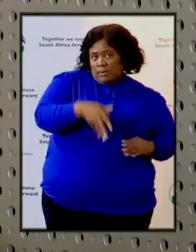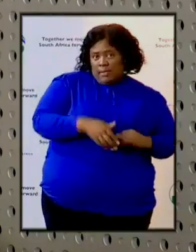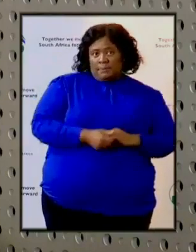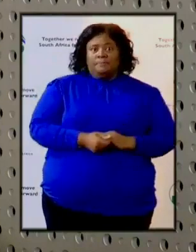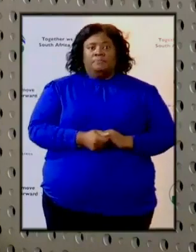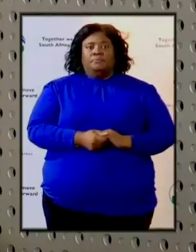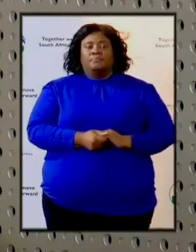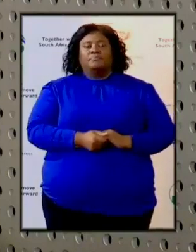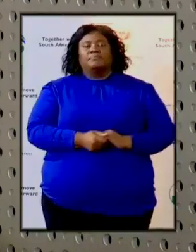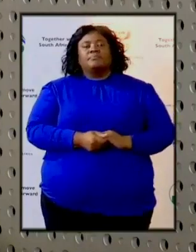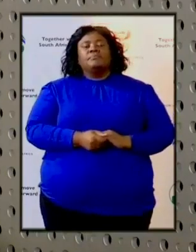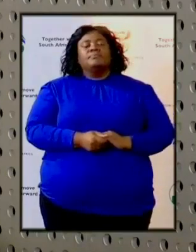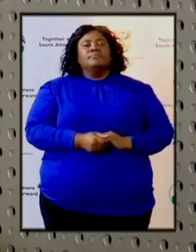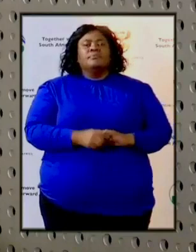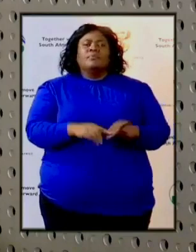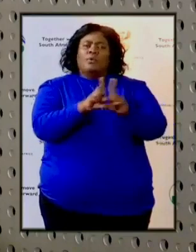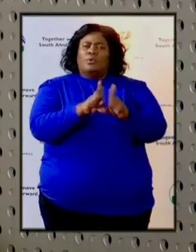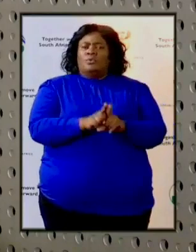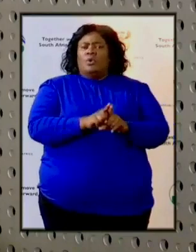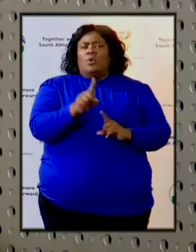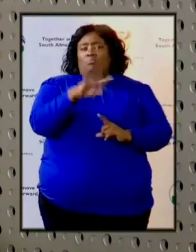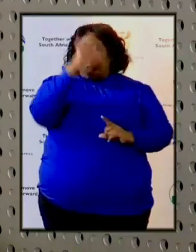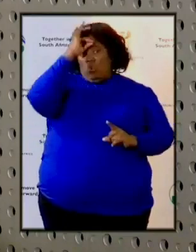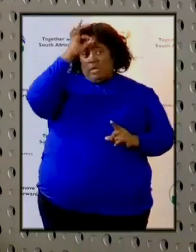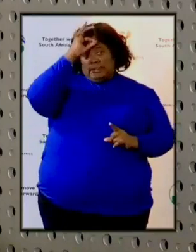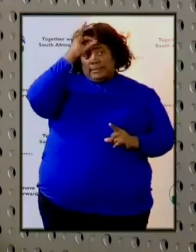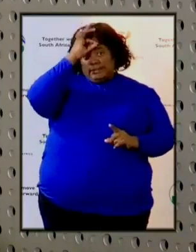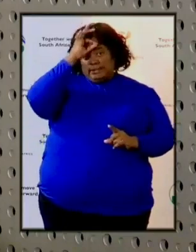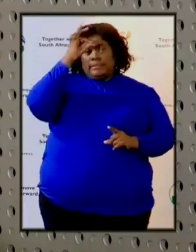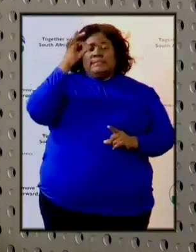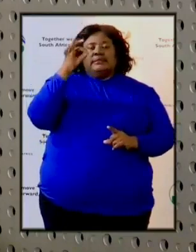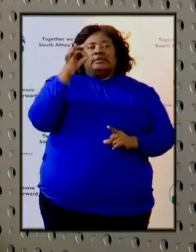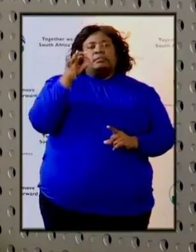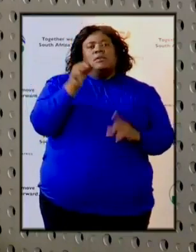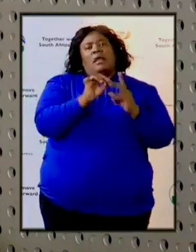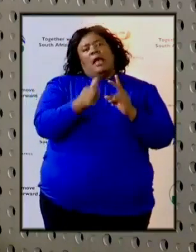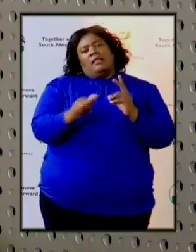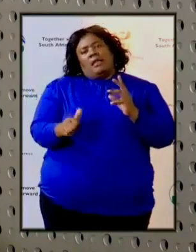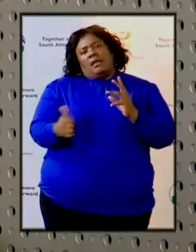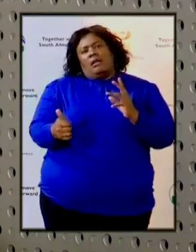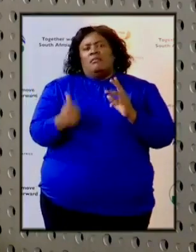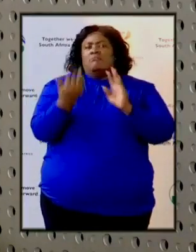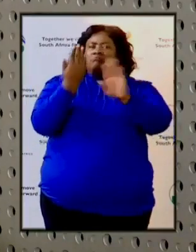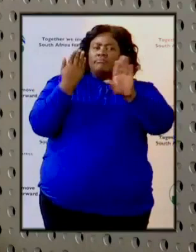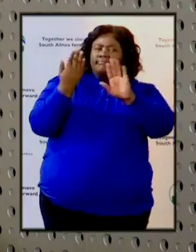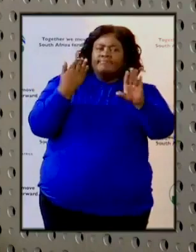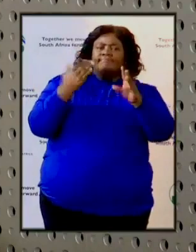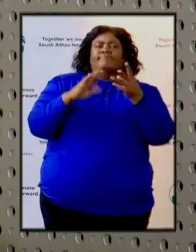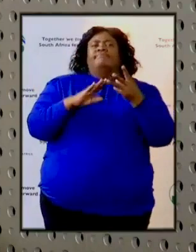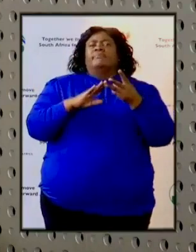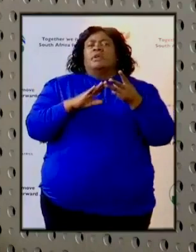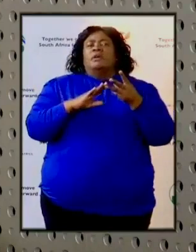And of course, the police and all the other enforcement officers